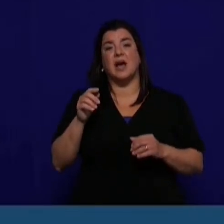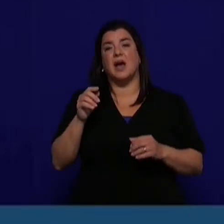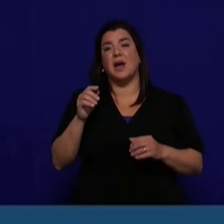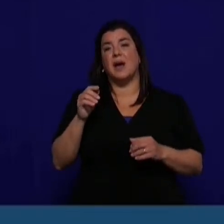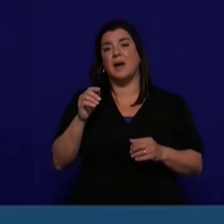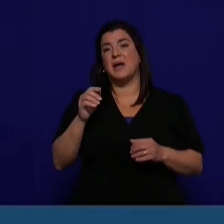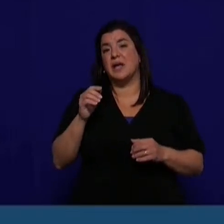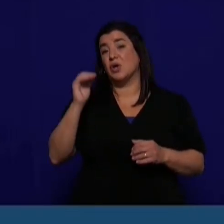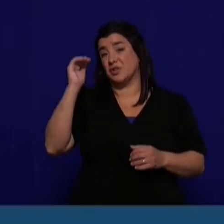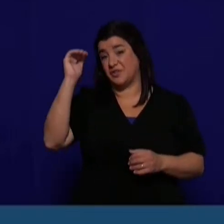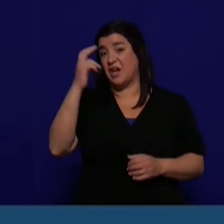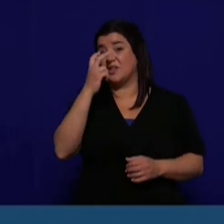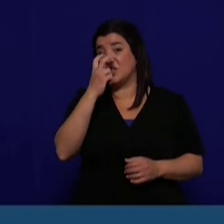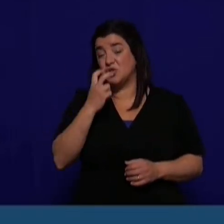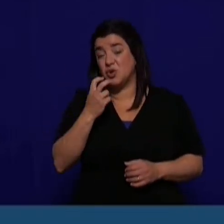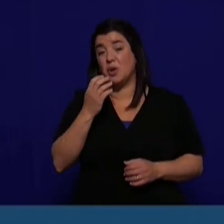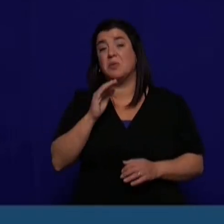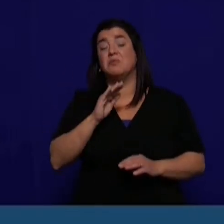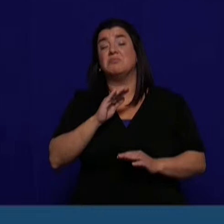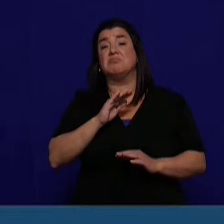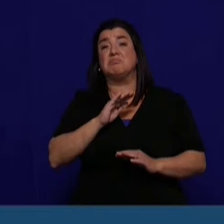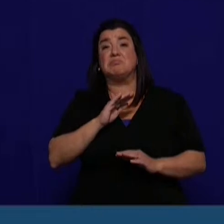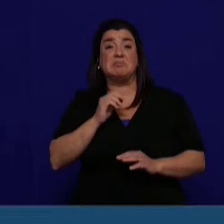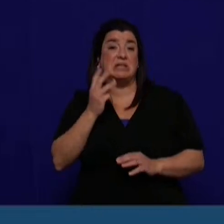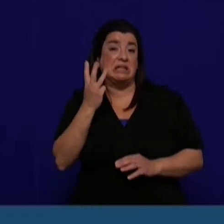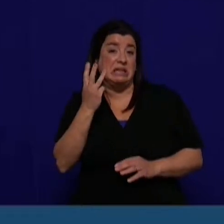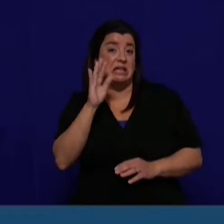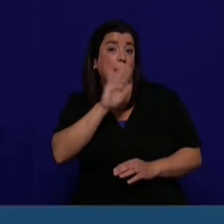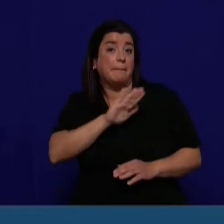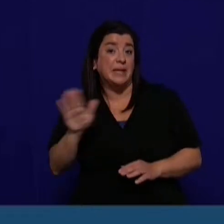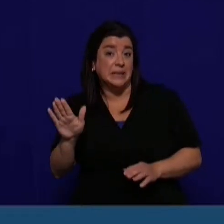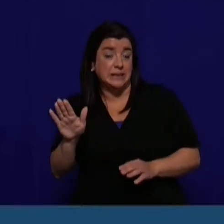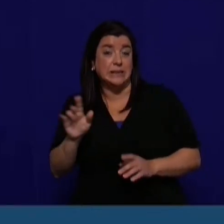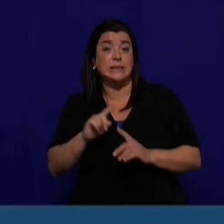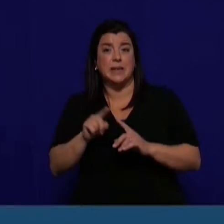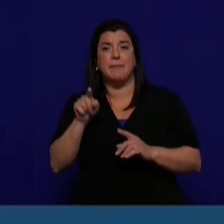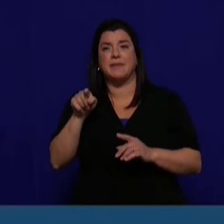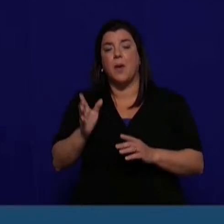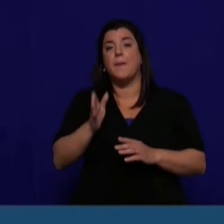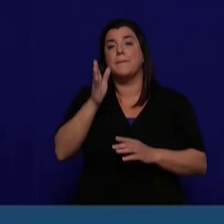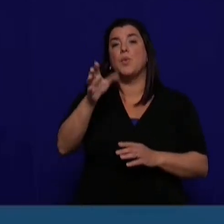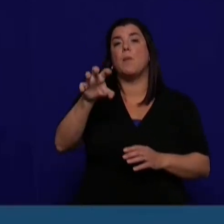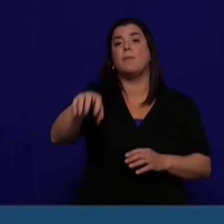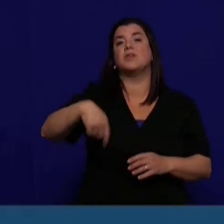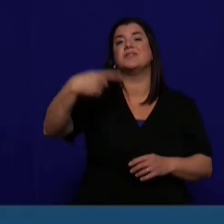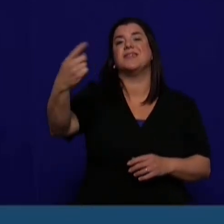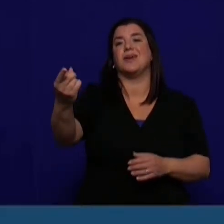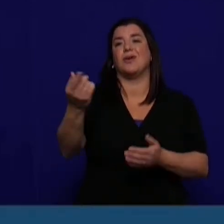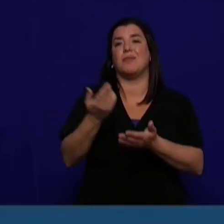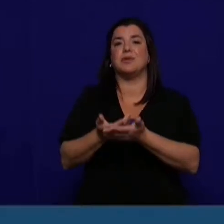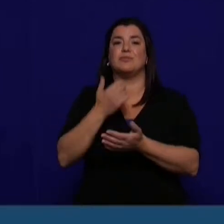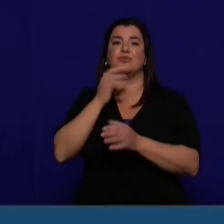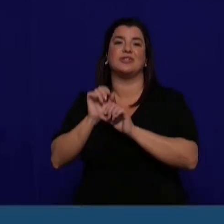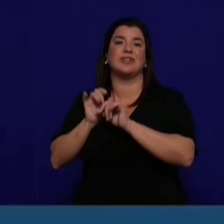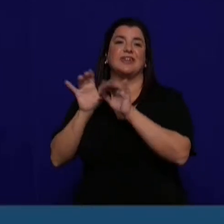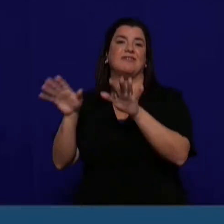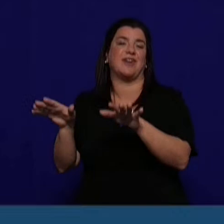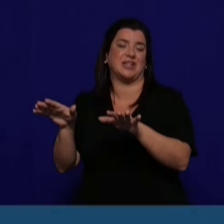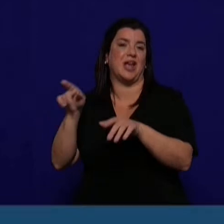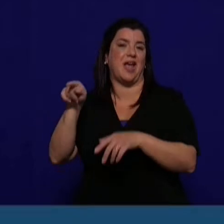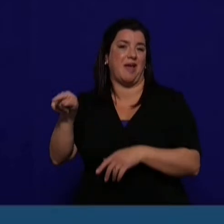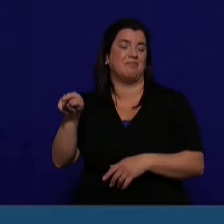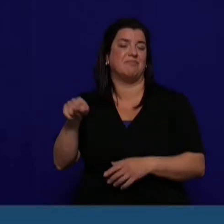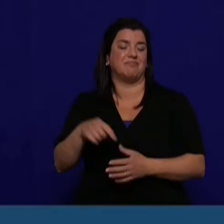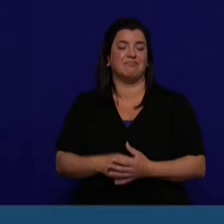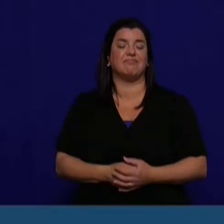taraw kellna 3 biss, infatti f'din l-aħħar ġimgħa fid-djar tal-anzjani kellna 3 persuni biss. U mill-isptar Monte Carmeli għandna